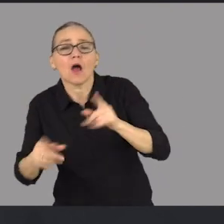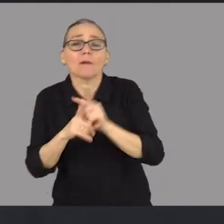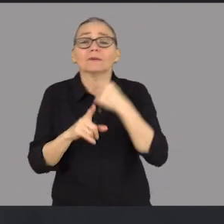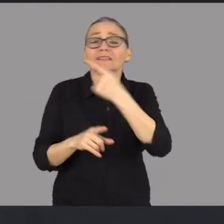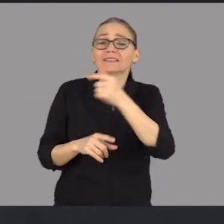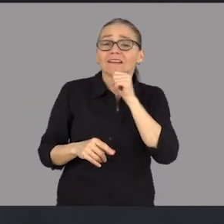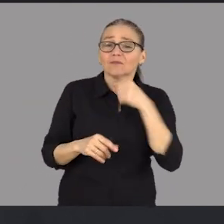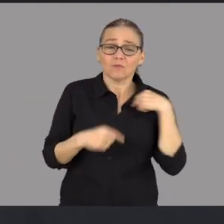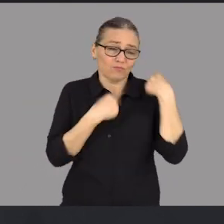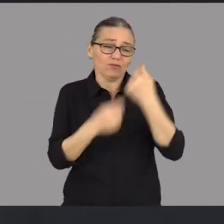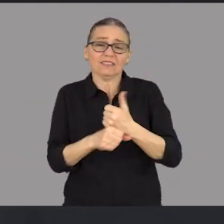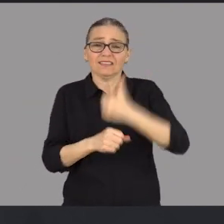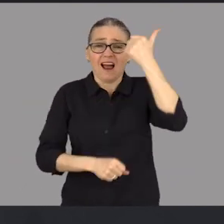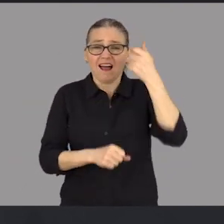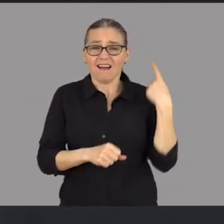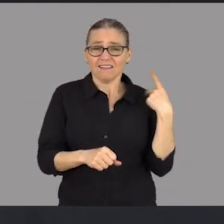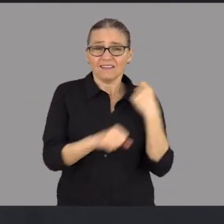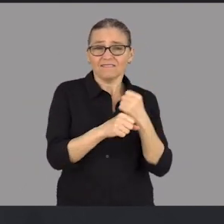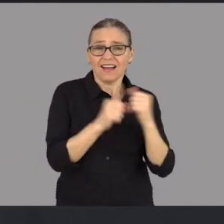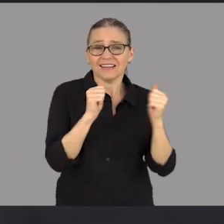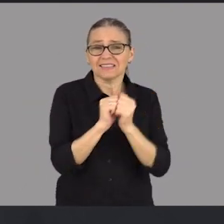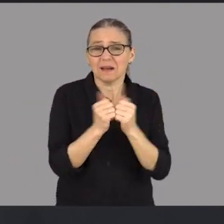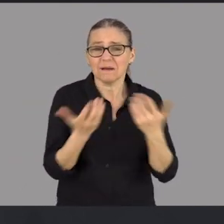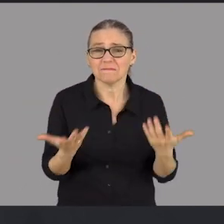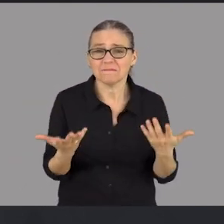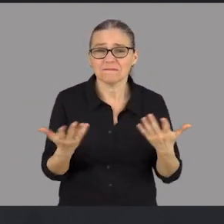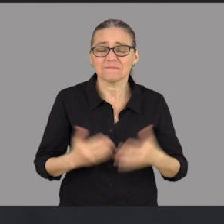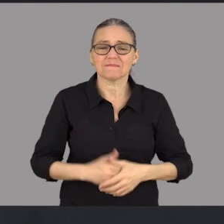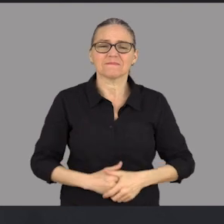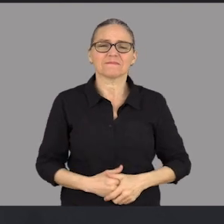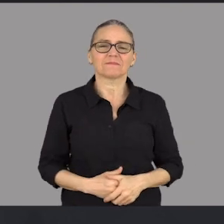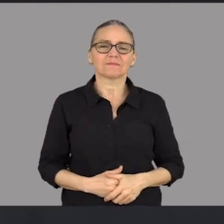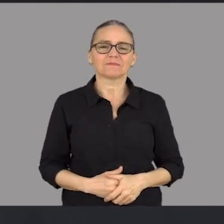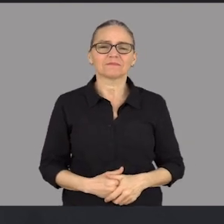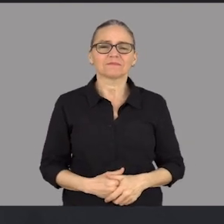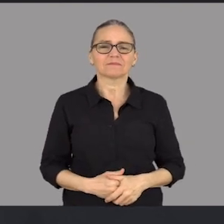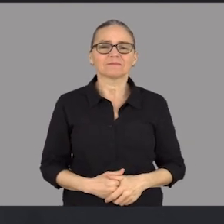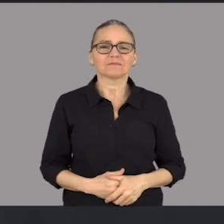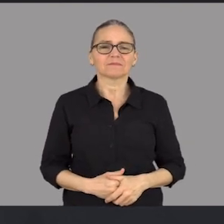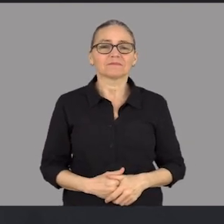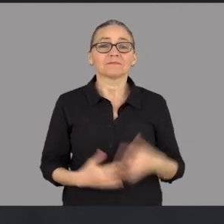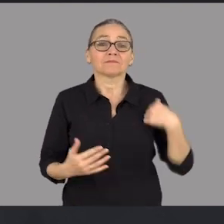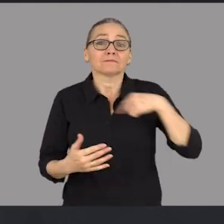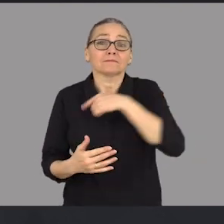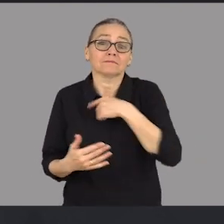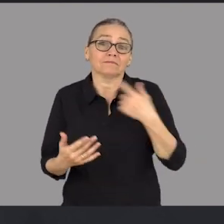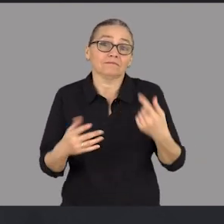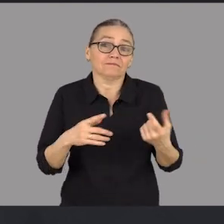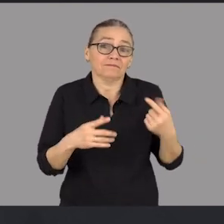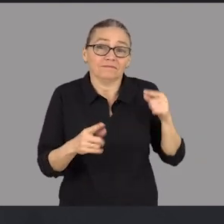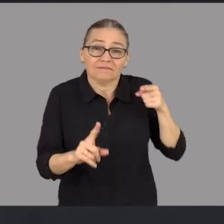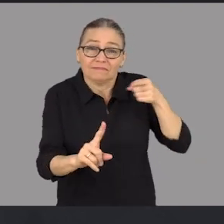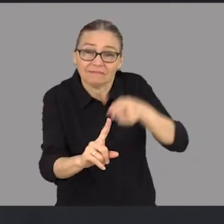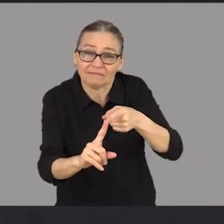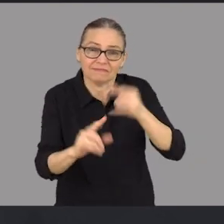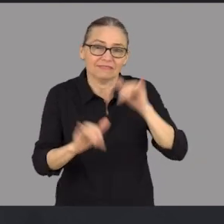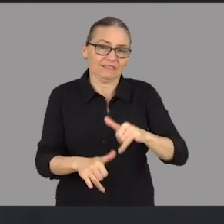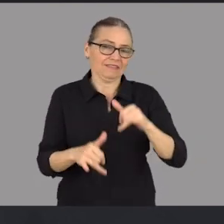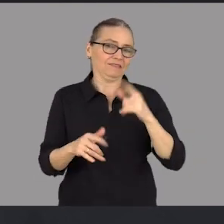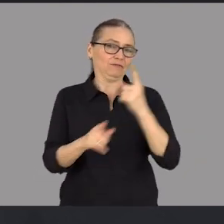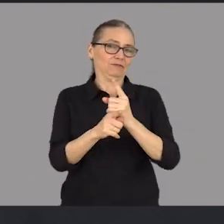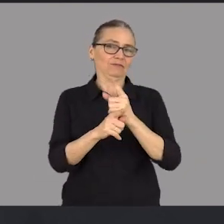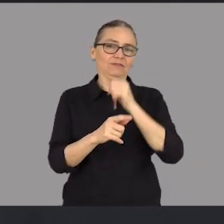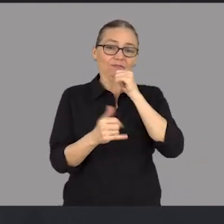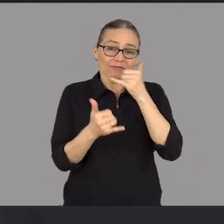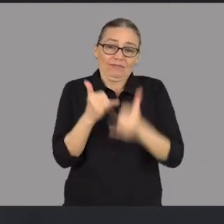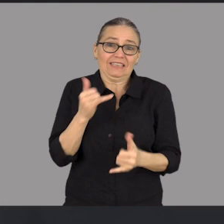right? And like I said, we've been working together over 10 years. So, you know, almost to the point where we can finish each other's sentences sometimes when we're